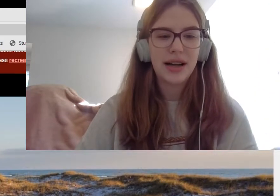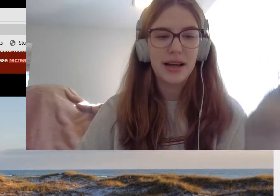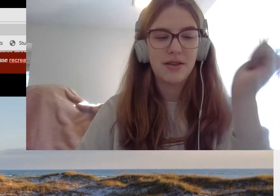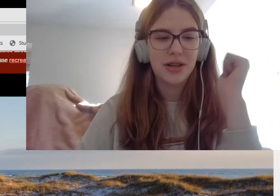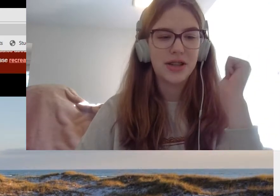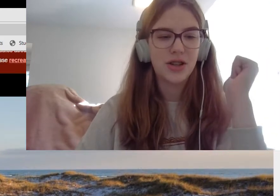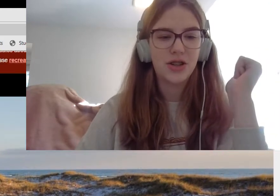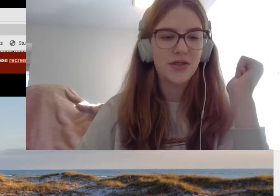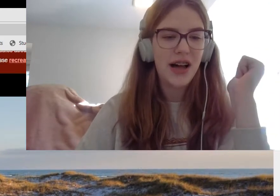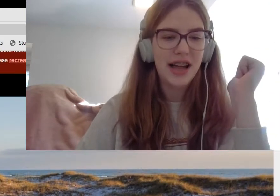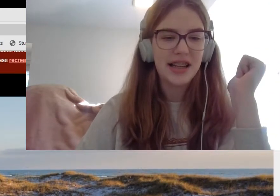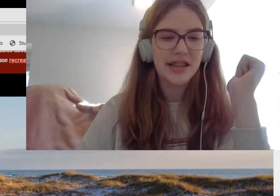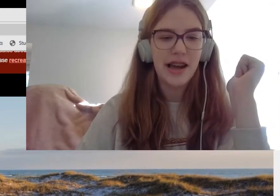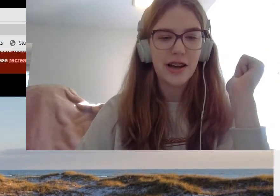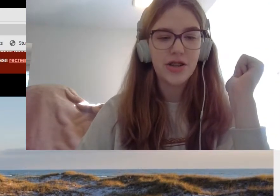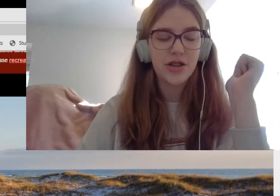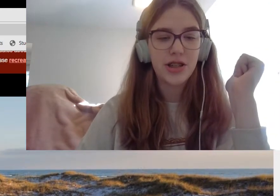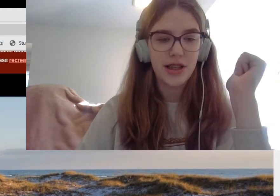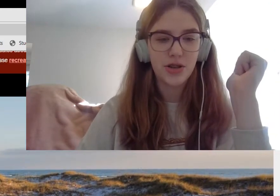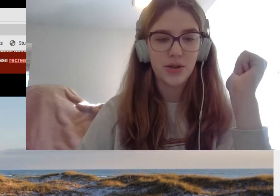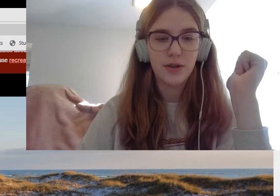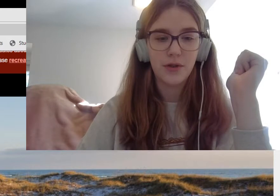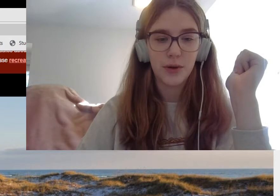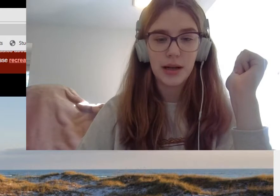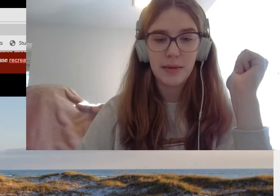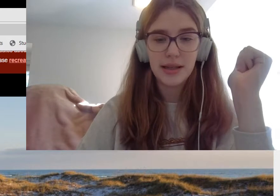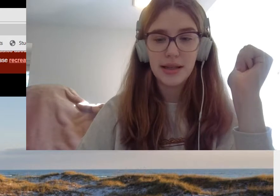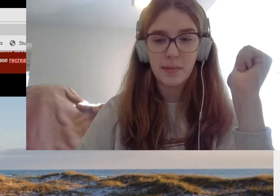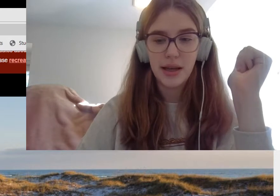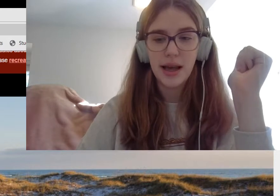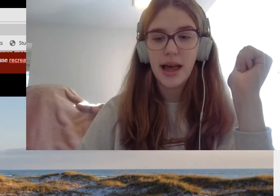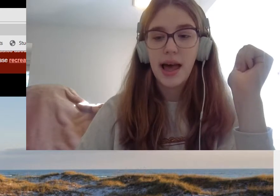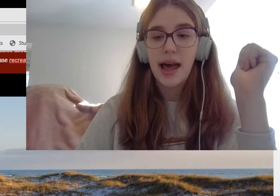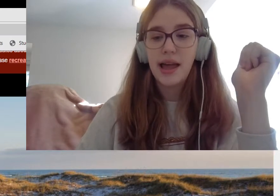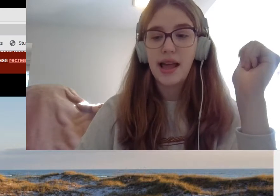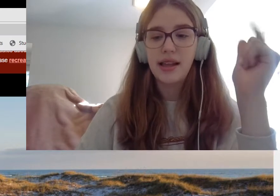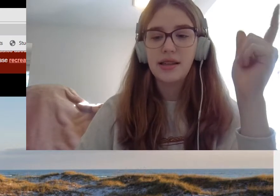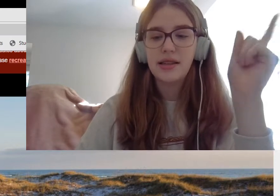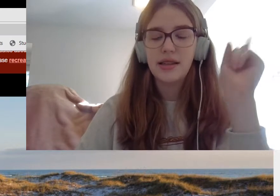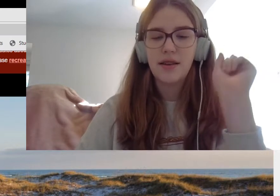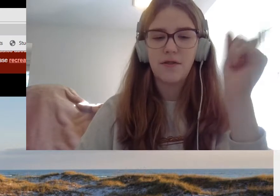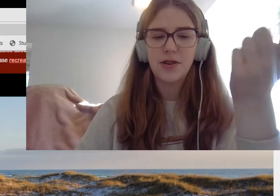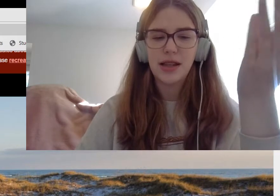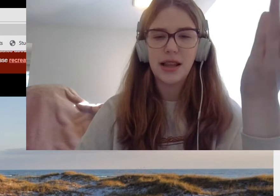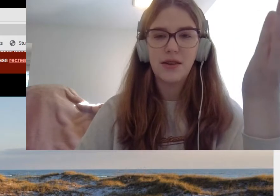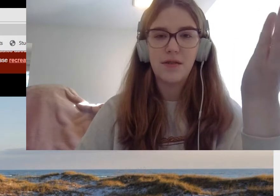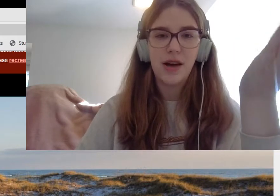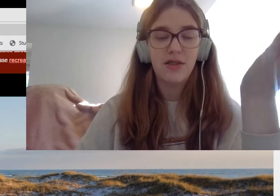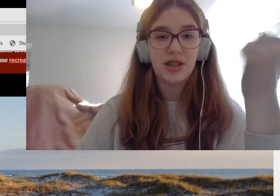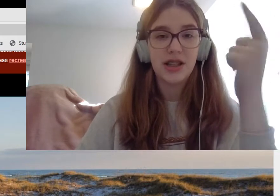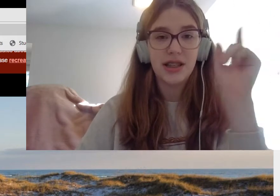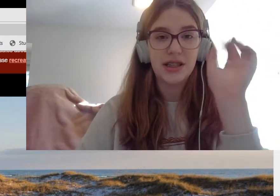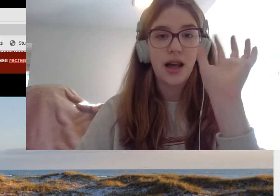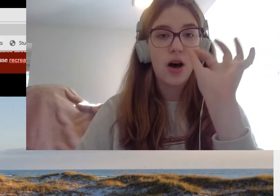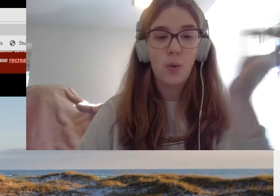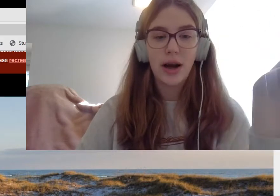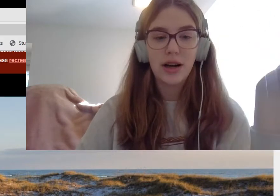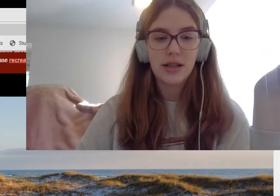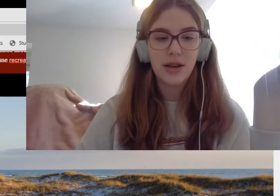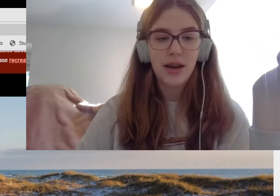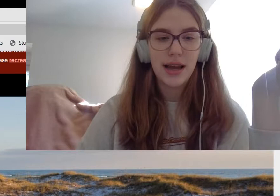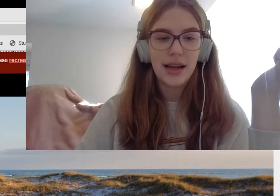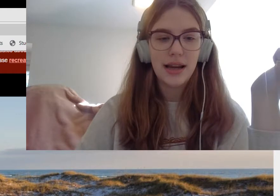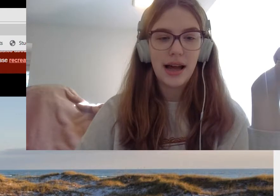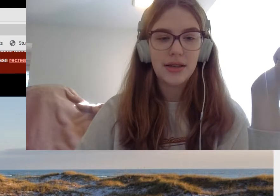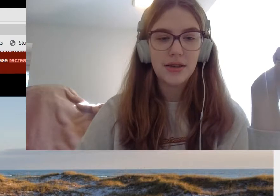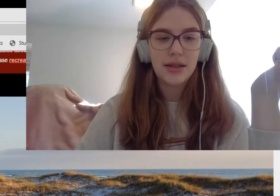park. It was Gulf Islands National Seashore in Florida and Mississippi. And that leads us to the first thing that you can find, which is where